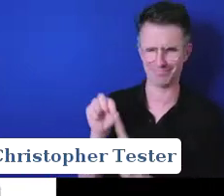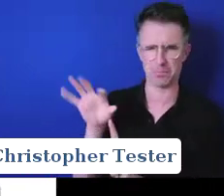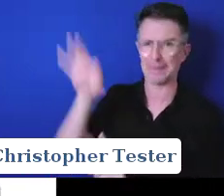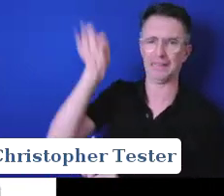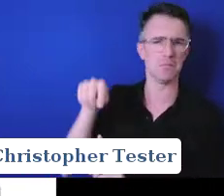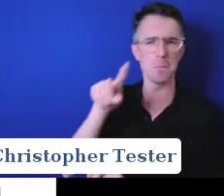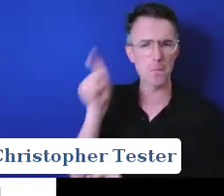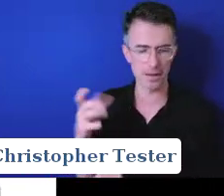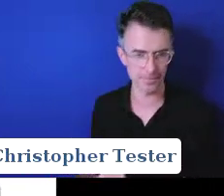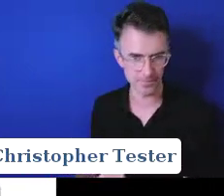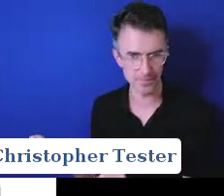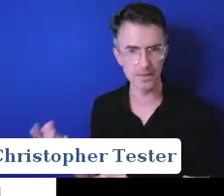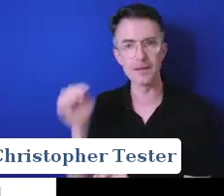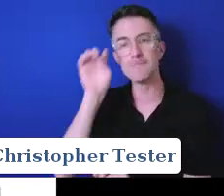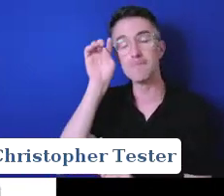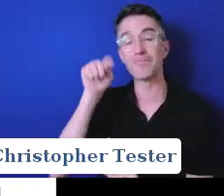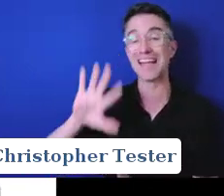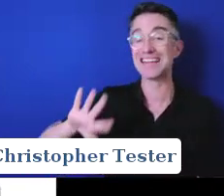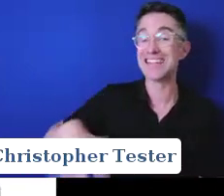government side, adapted